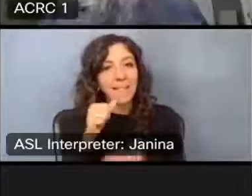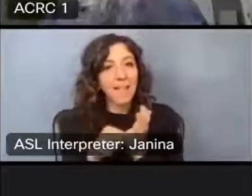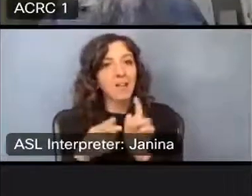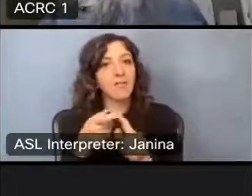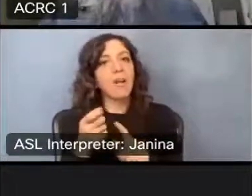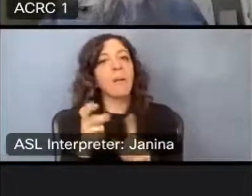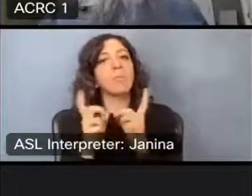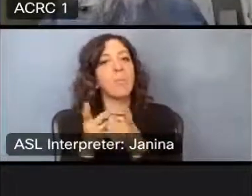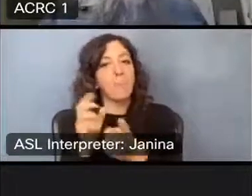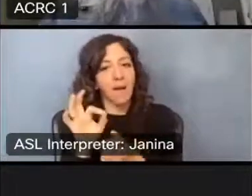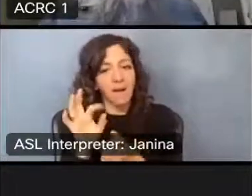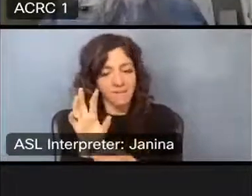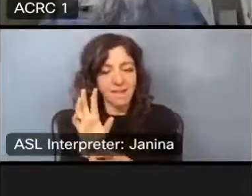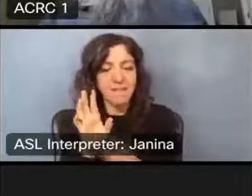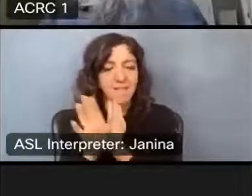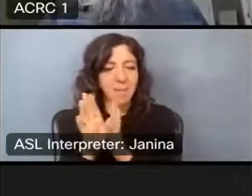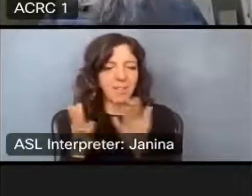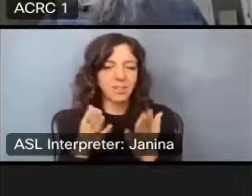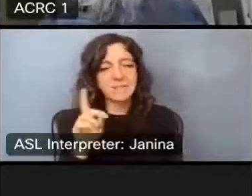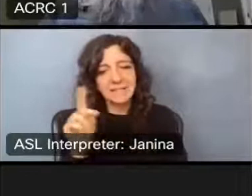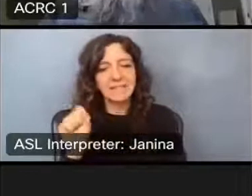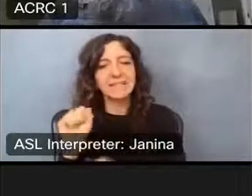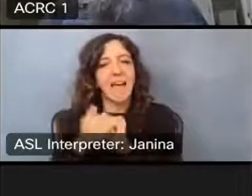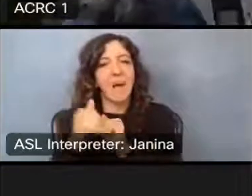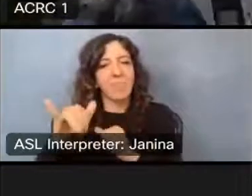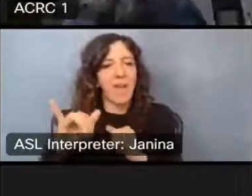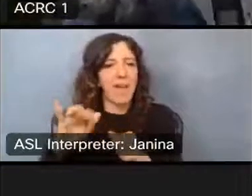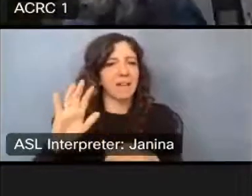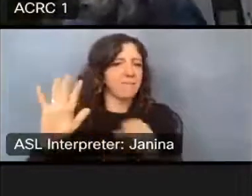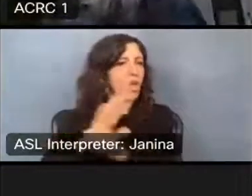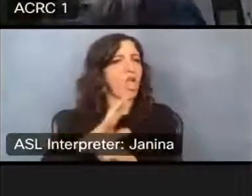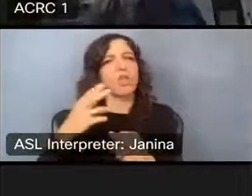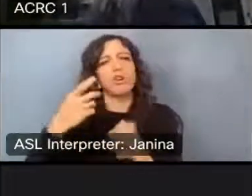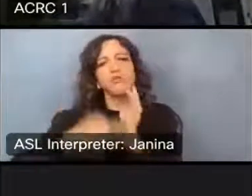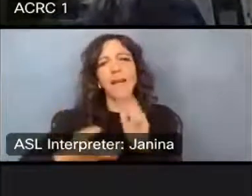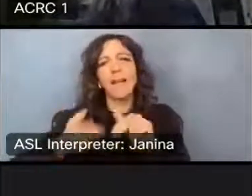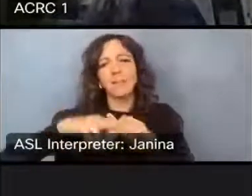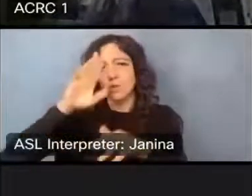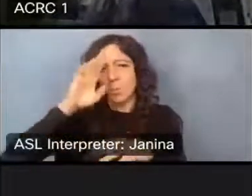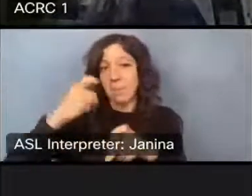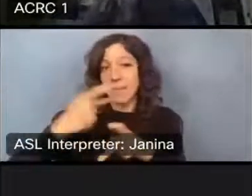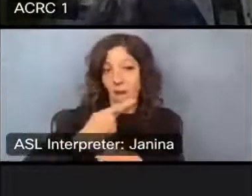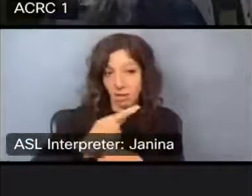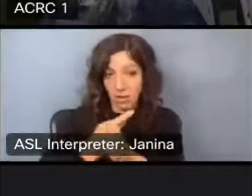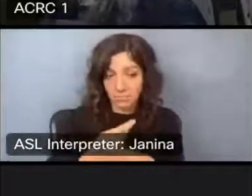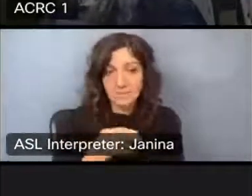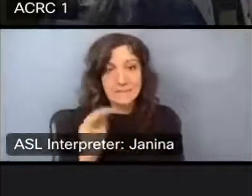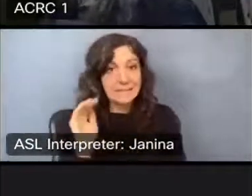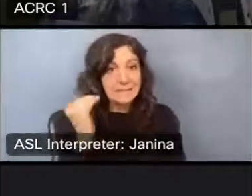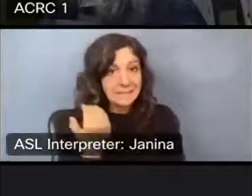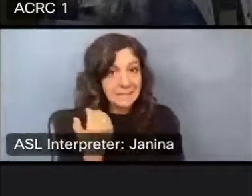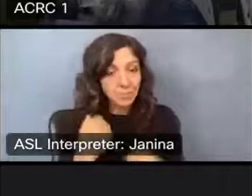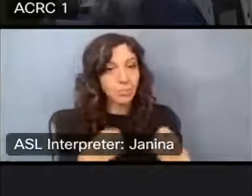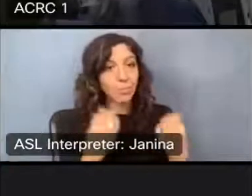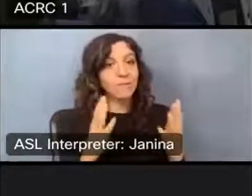Services about how the full rate increases are going to be calculated. And it appeared that providers may,